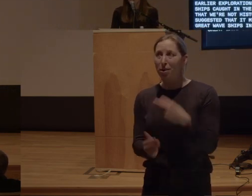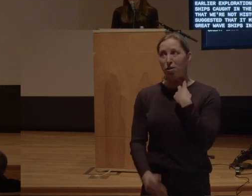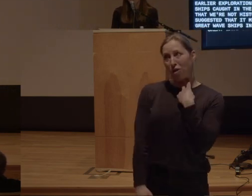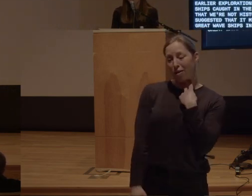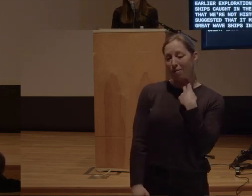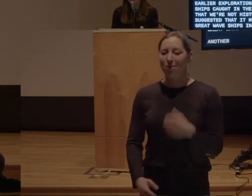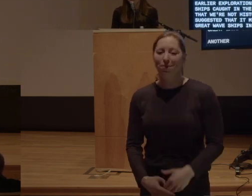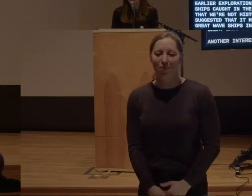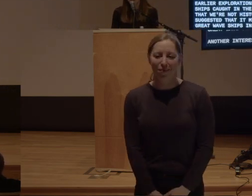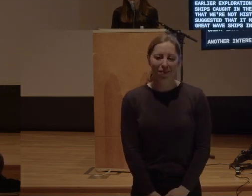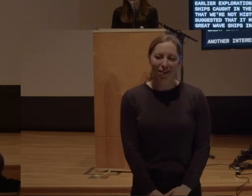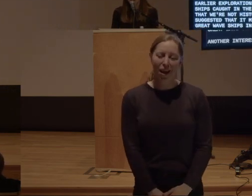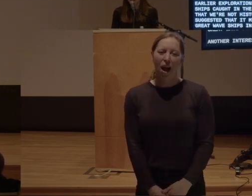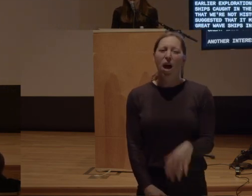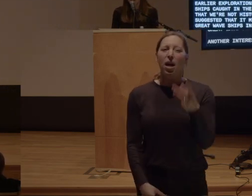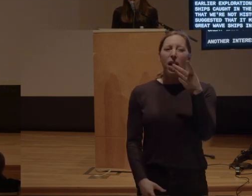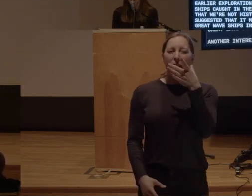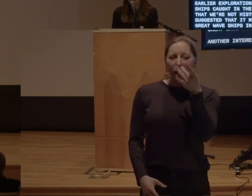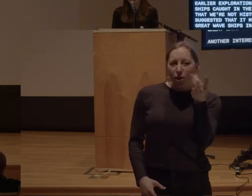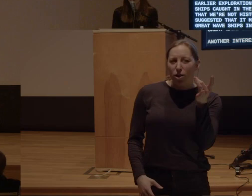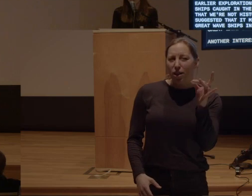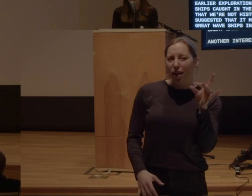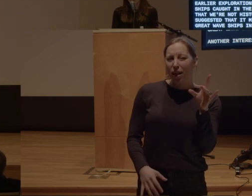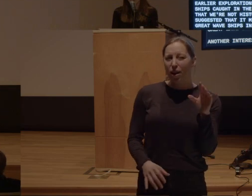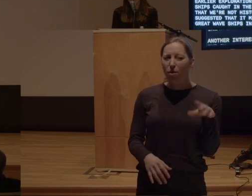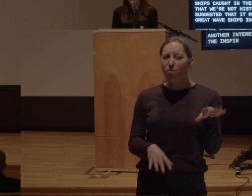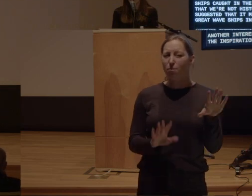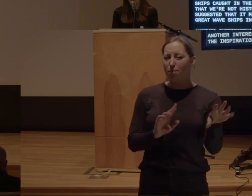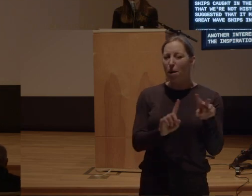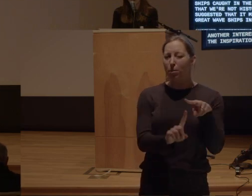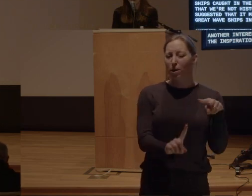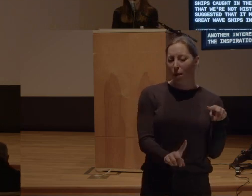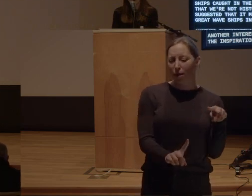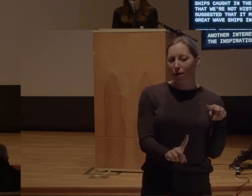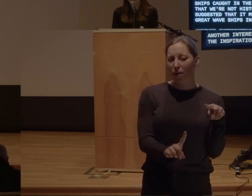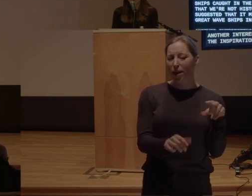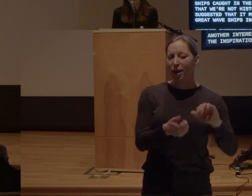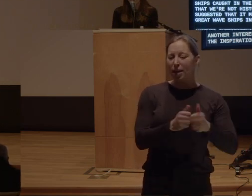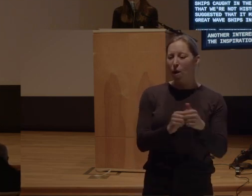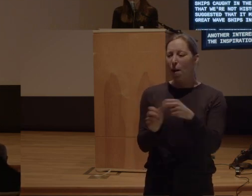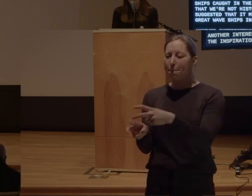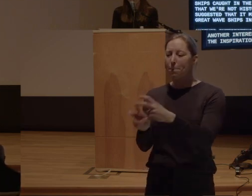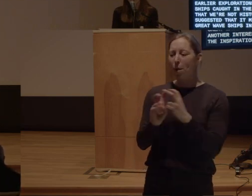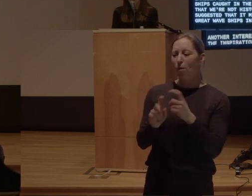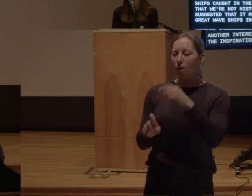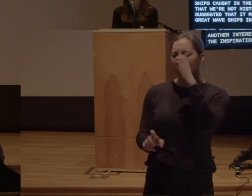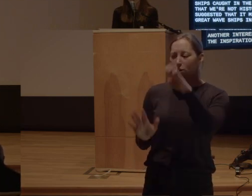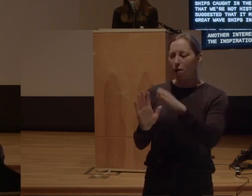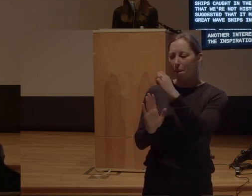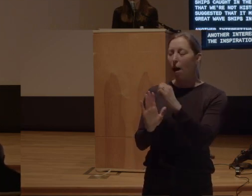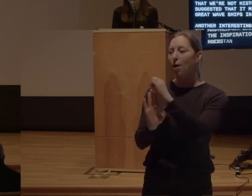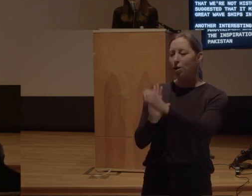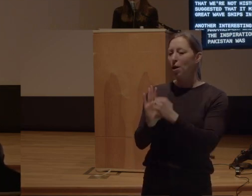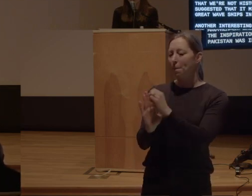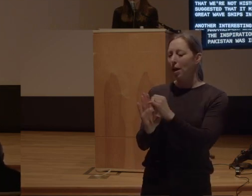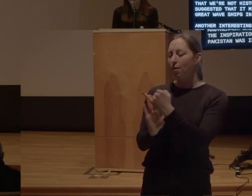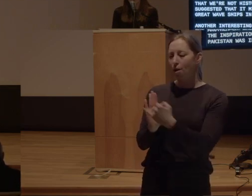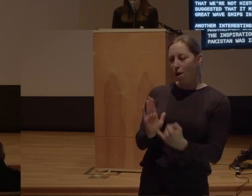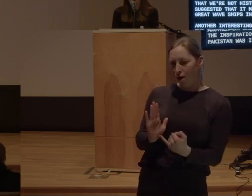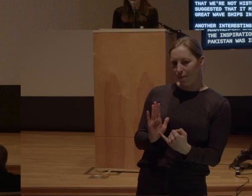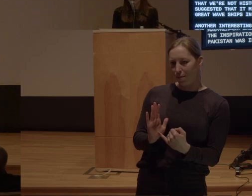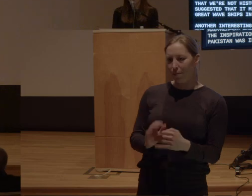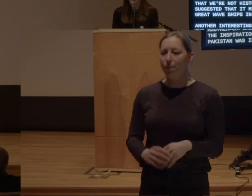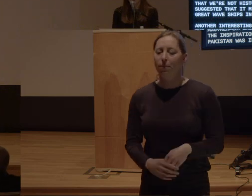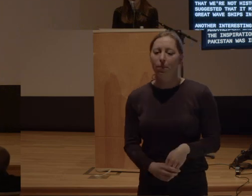Another interesting aspect of these designs is the inspiration they take from European art. Hokusai was interested in the